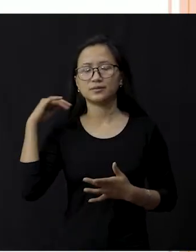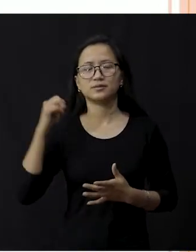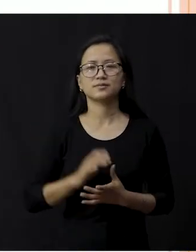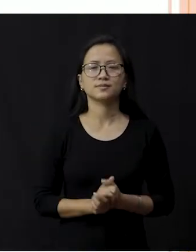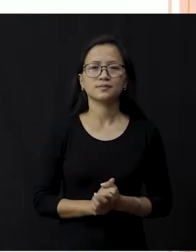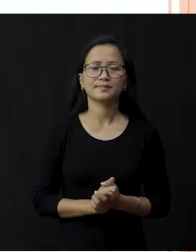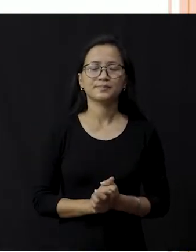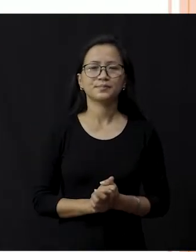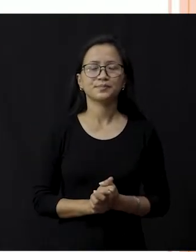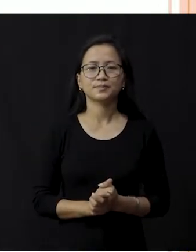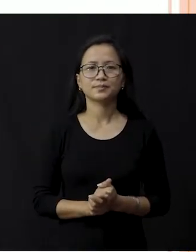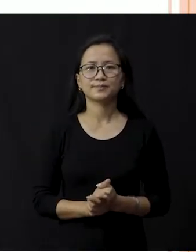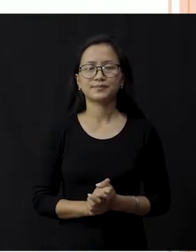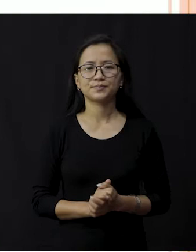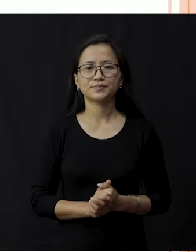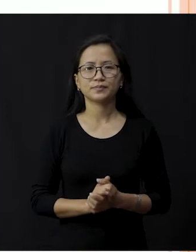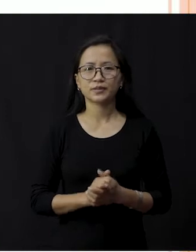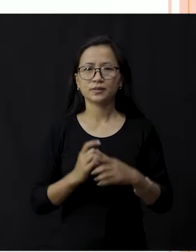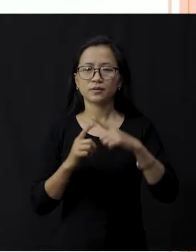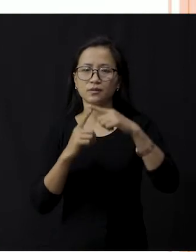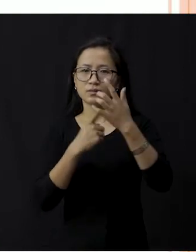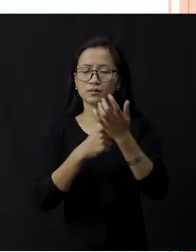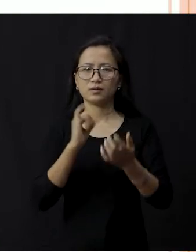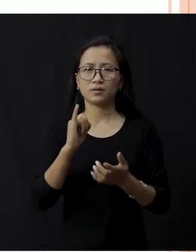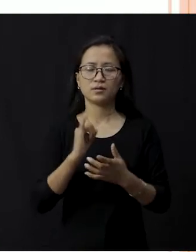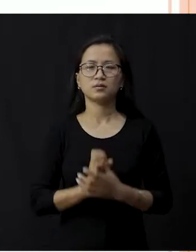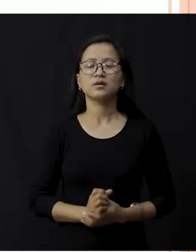known as tricolor. Spelling